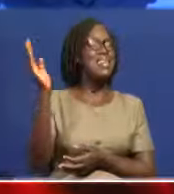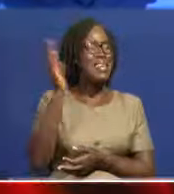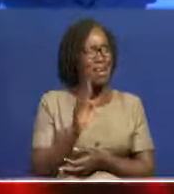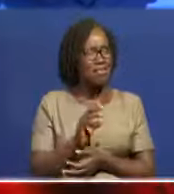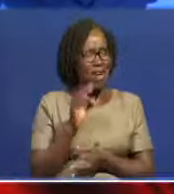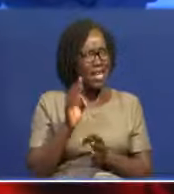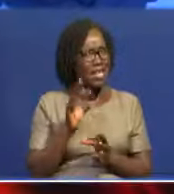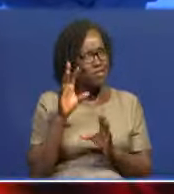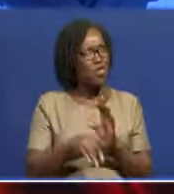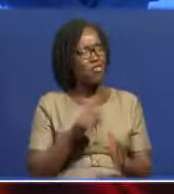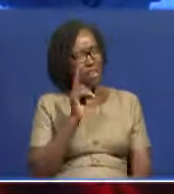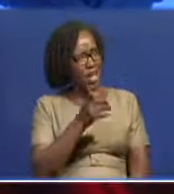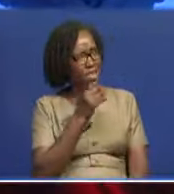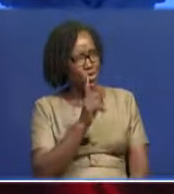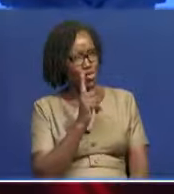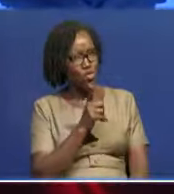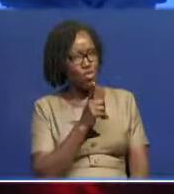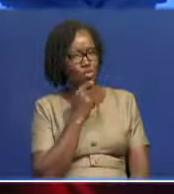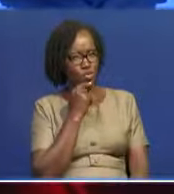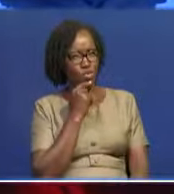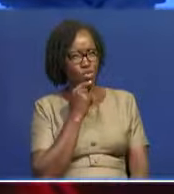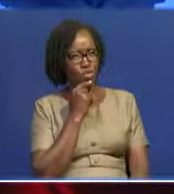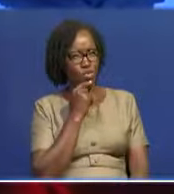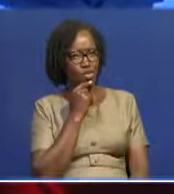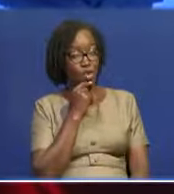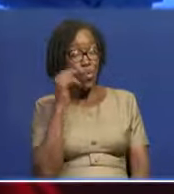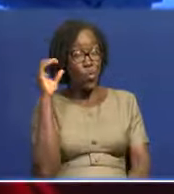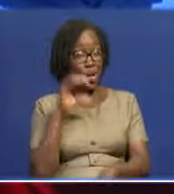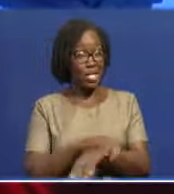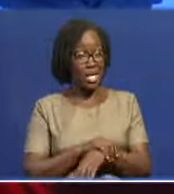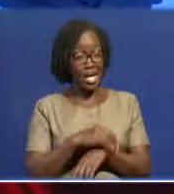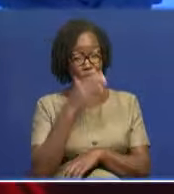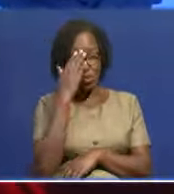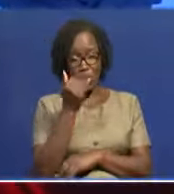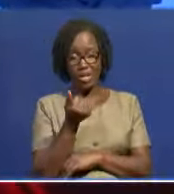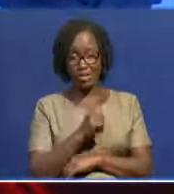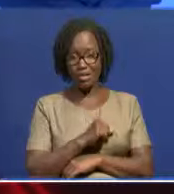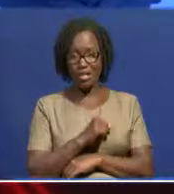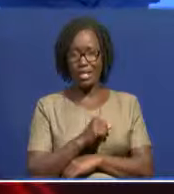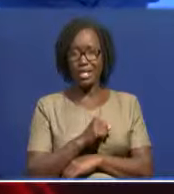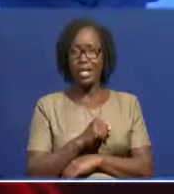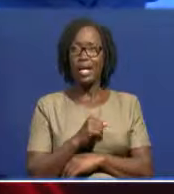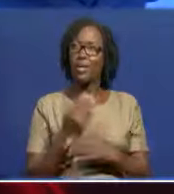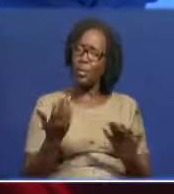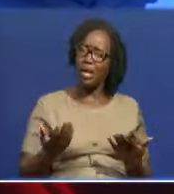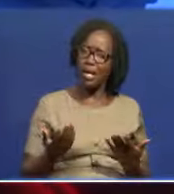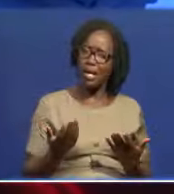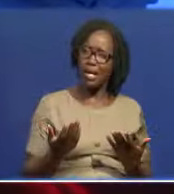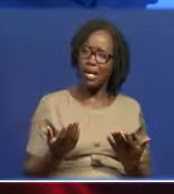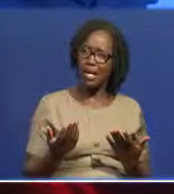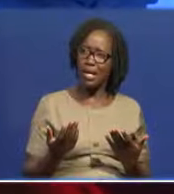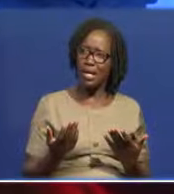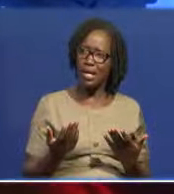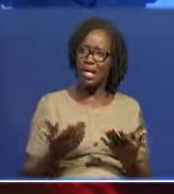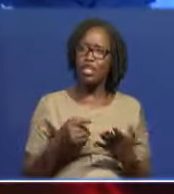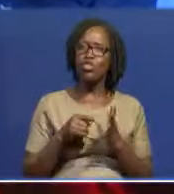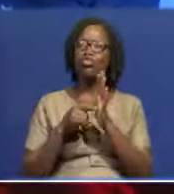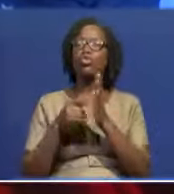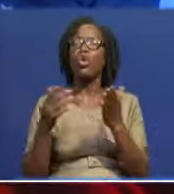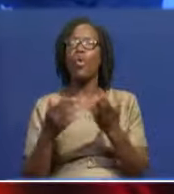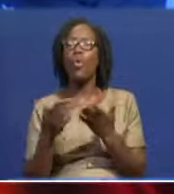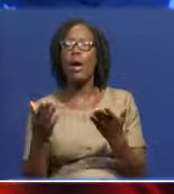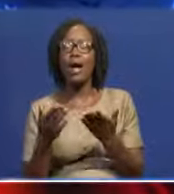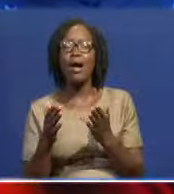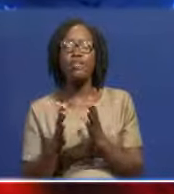akionekana, akiokota, chupa empty. Tumesema tutakamata, manake inmanisha anania ya kutengeneza nini?